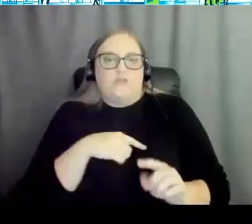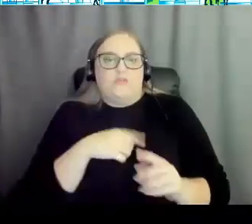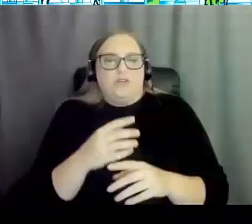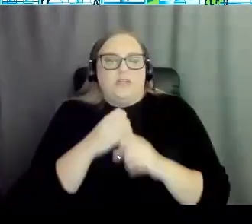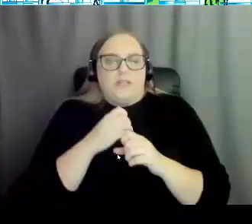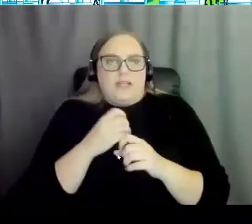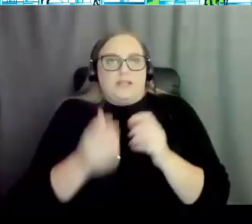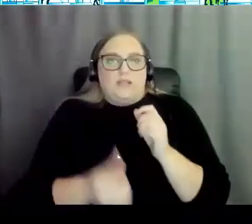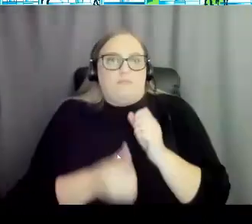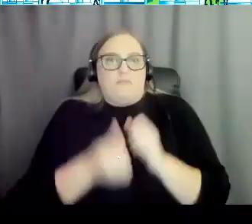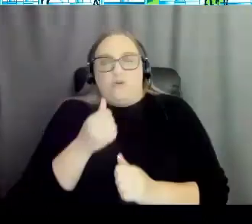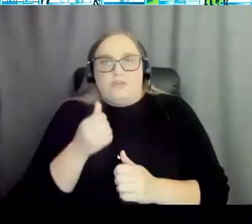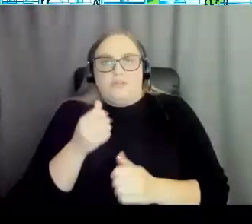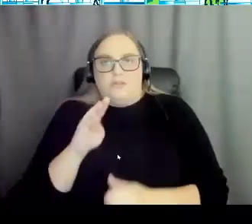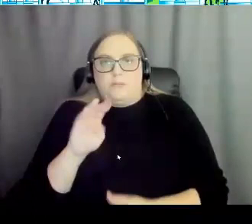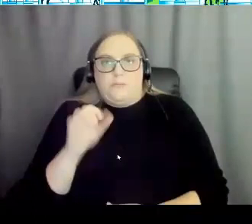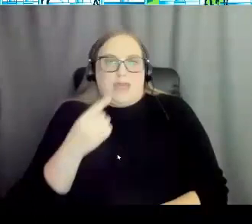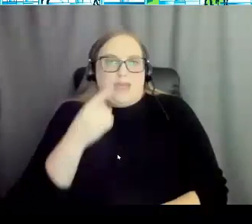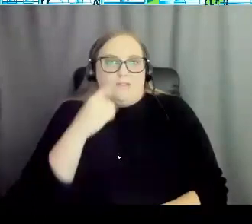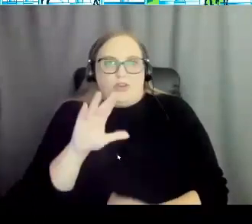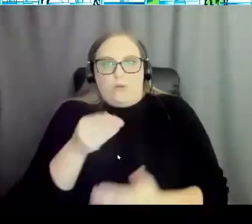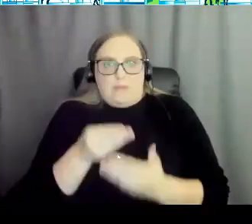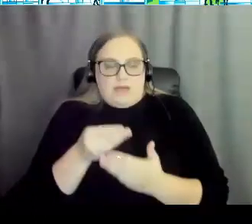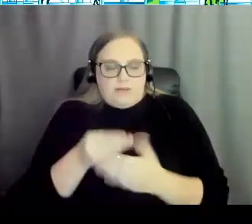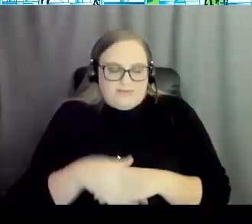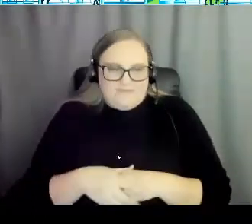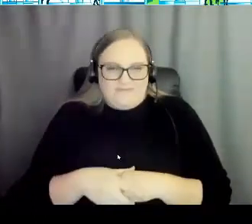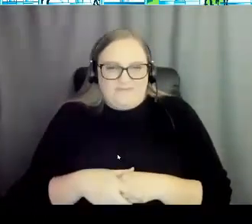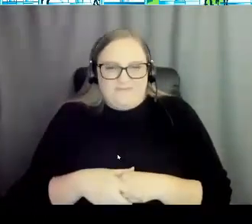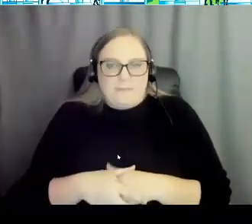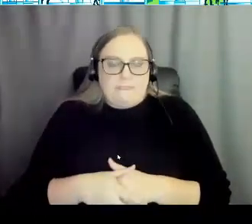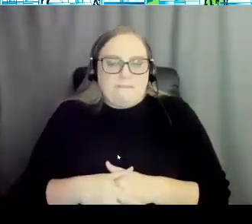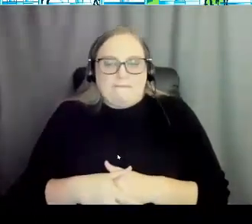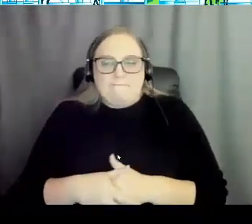bang and you guys are getting the most bang for the buck. Okay.